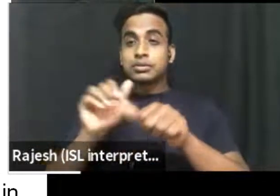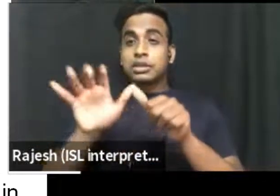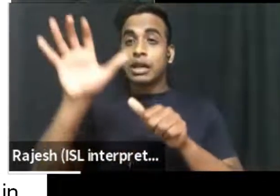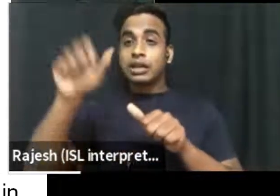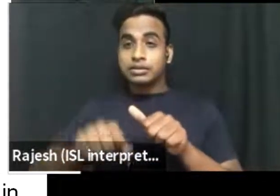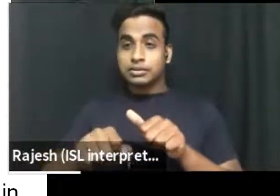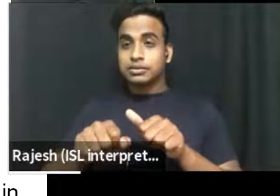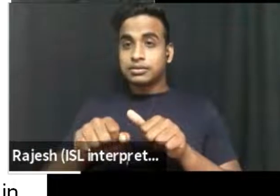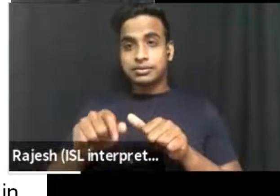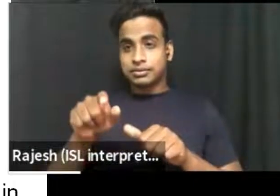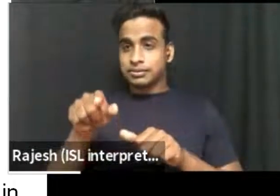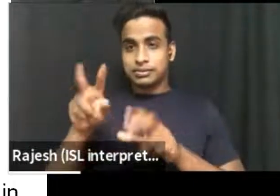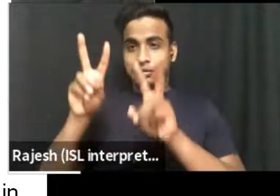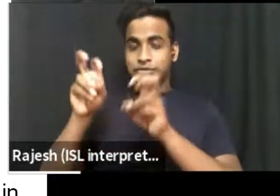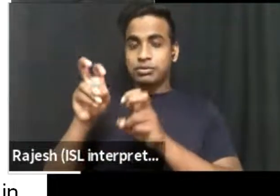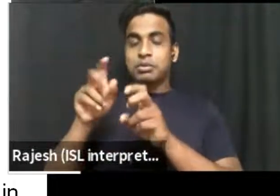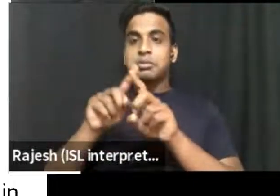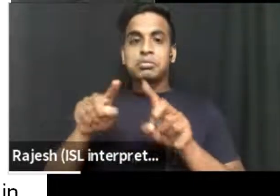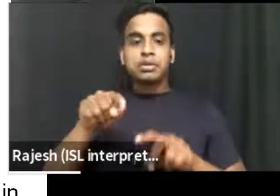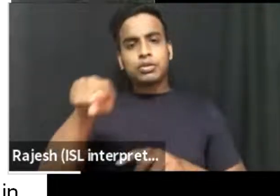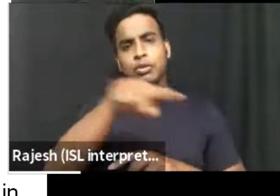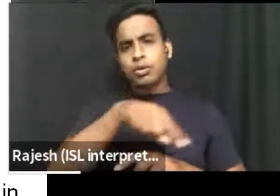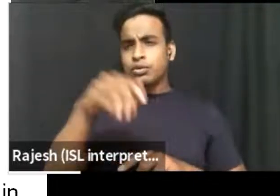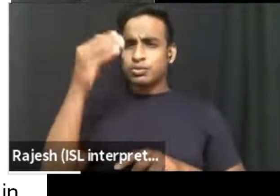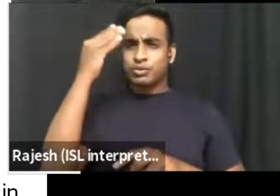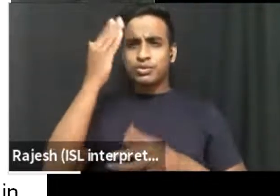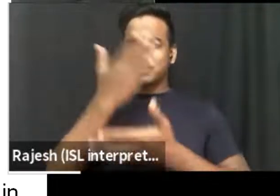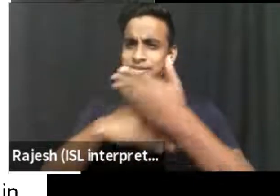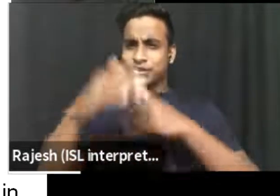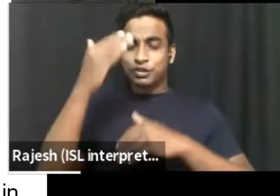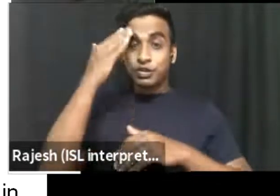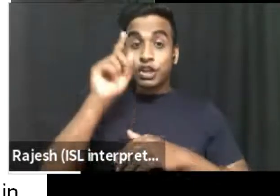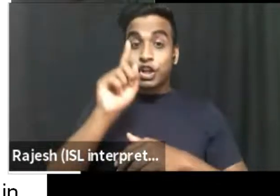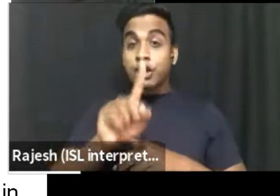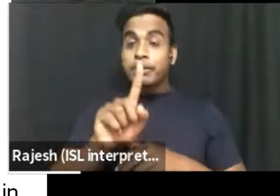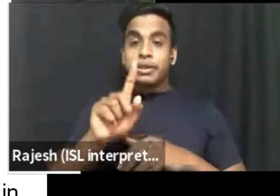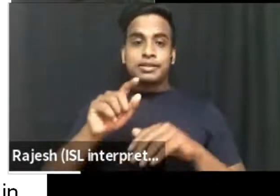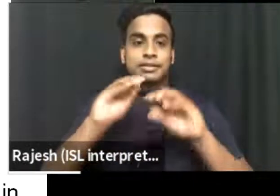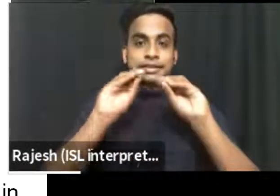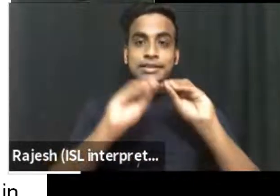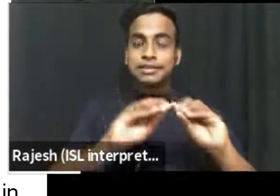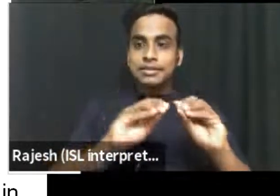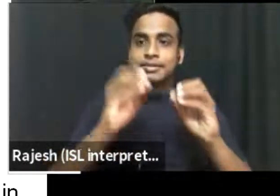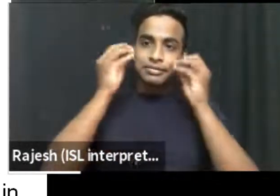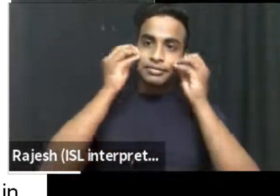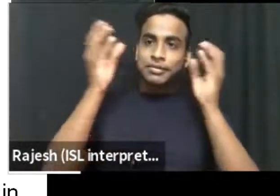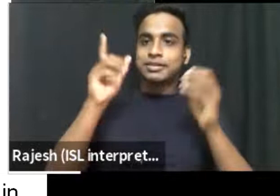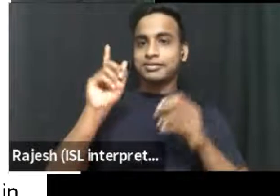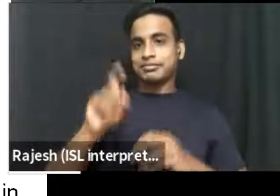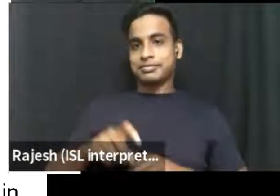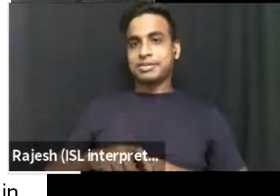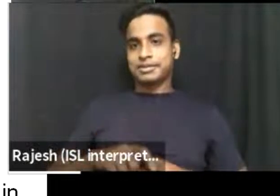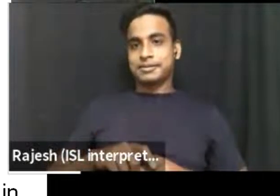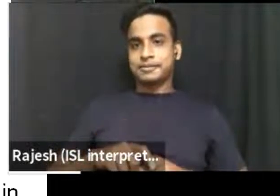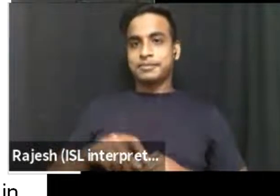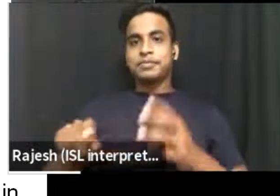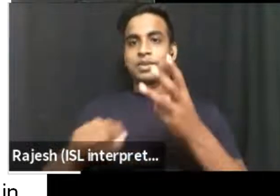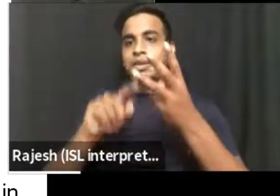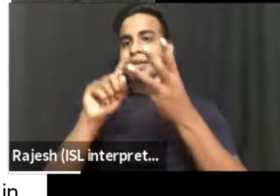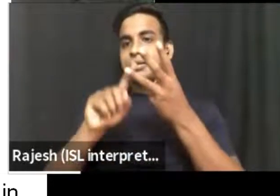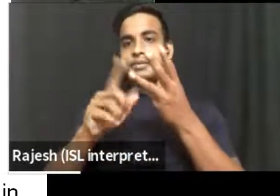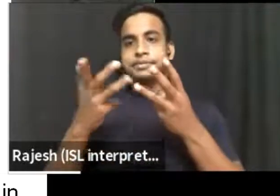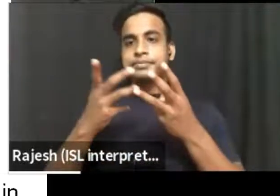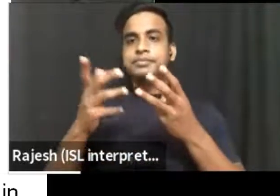it, but this needs to be pushed forward. The two proposed resolutions mentioned above should have a central emphasis on the role